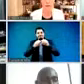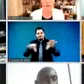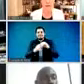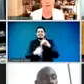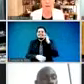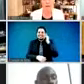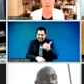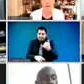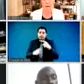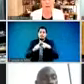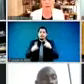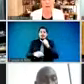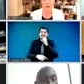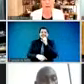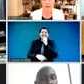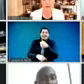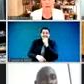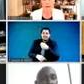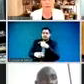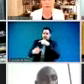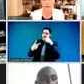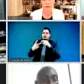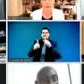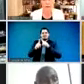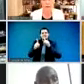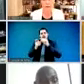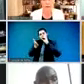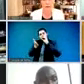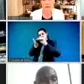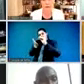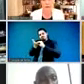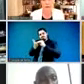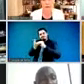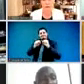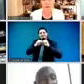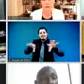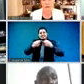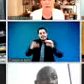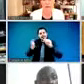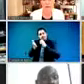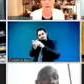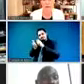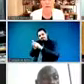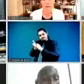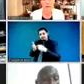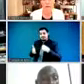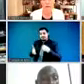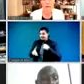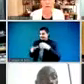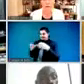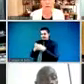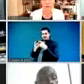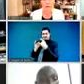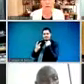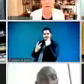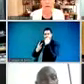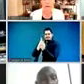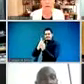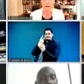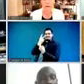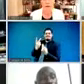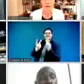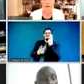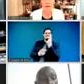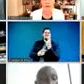much we want to put a feminist sort of like agenda in the media, but still language play a big role in the way how we use language. That